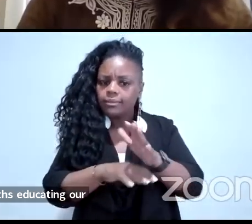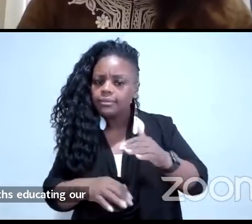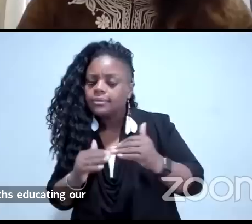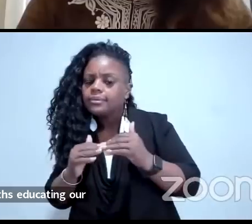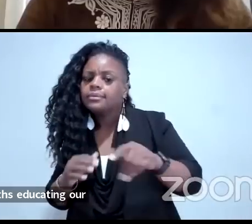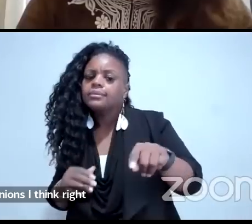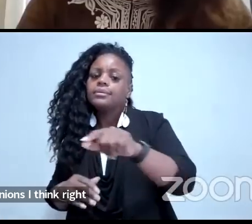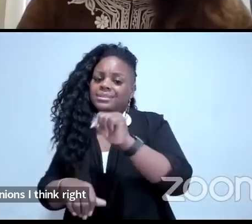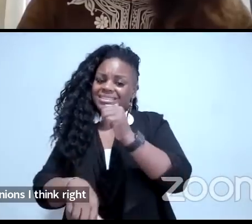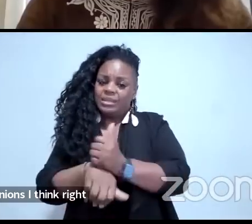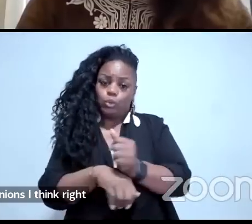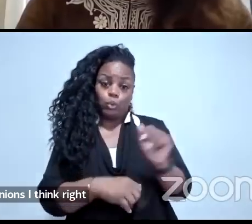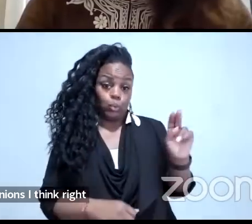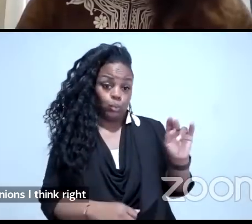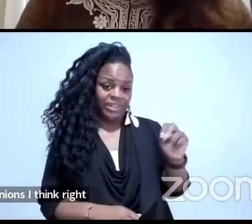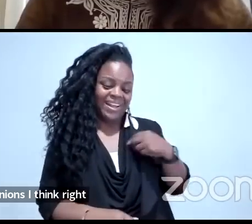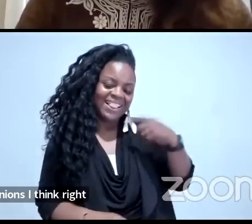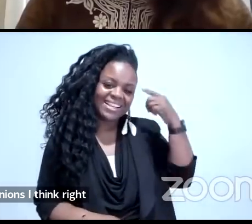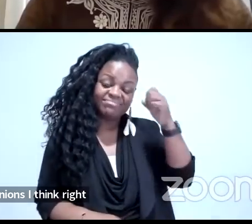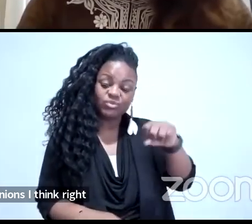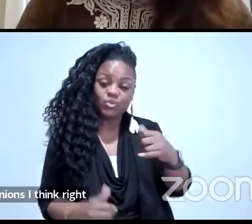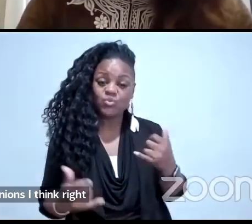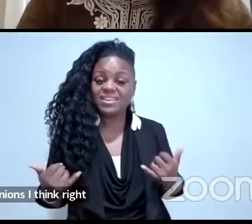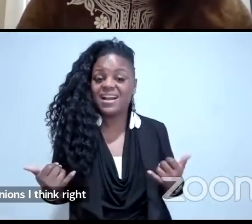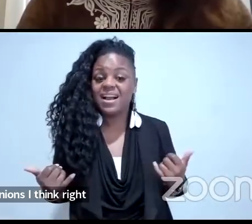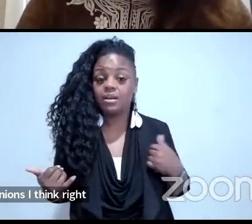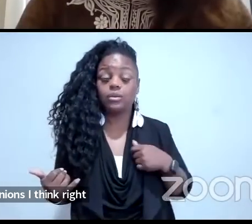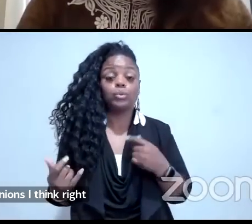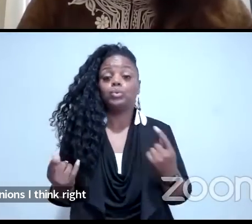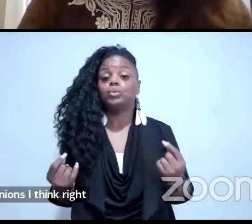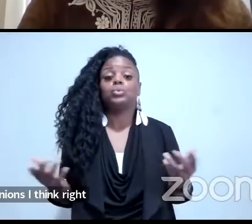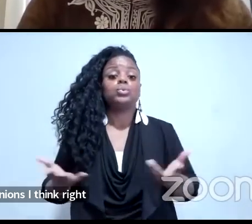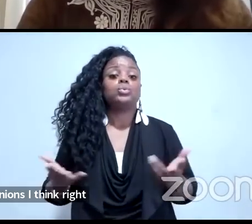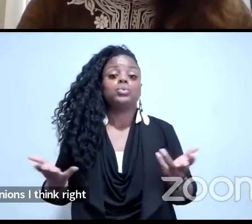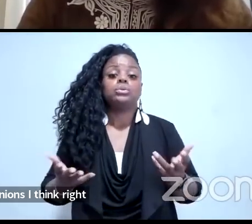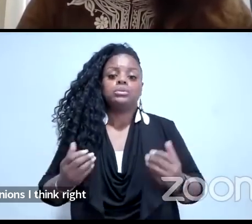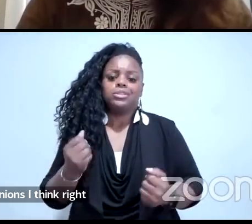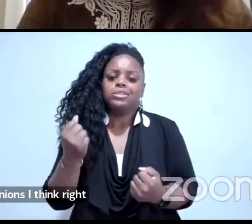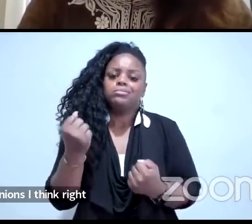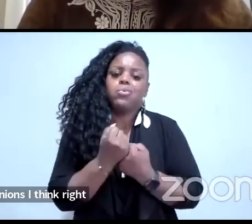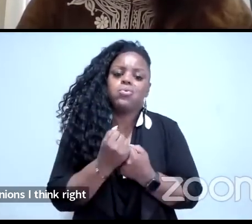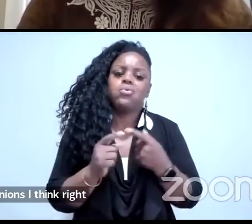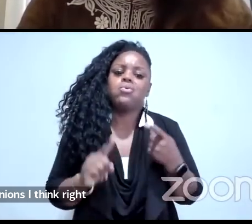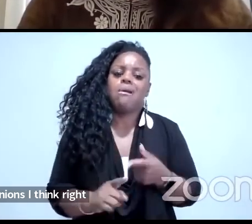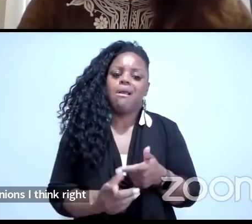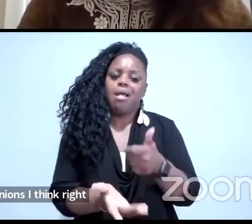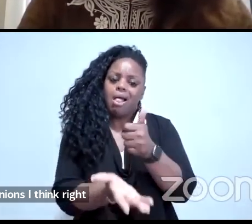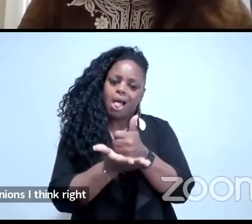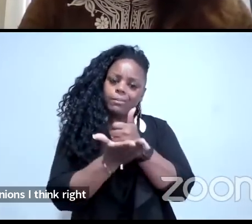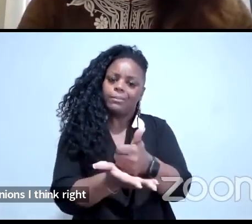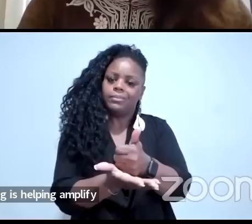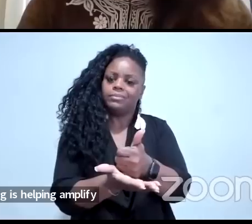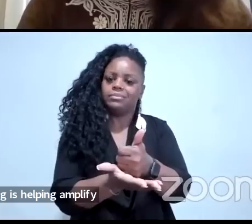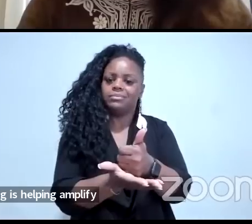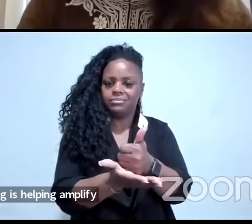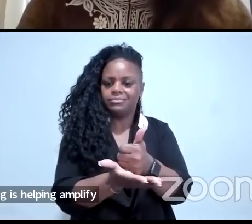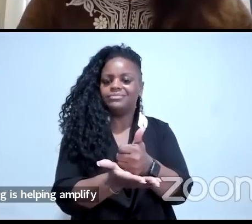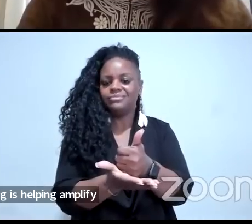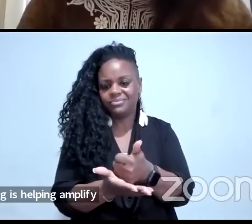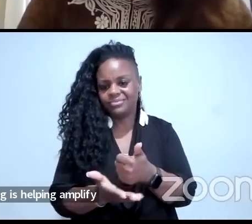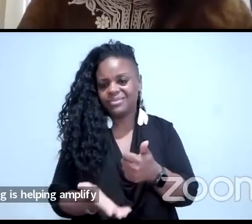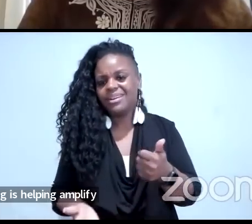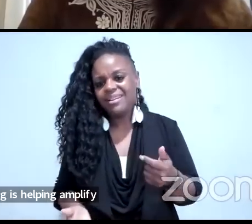besides supporting, is helping amplify everything that we're talking about in the media, helping